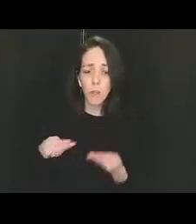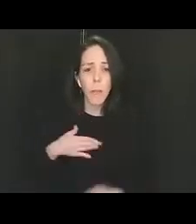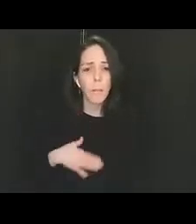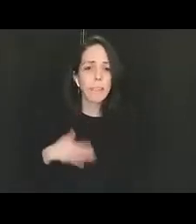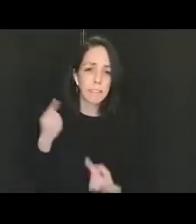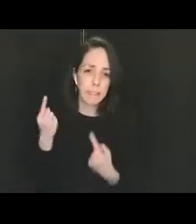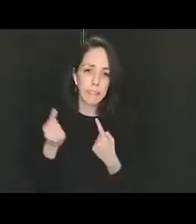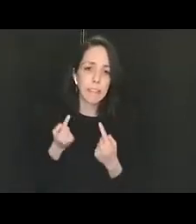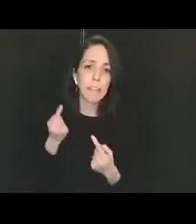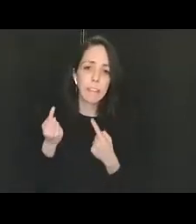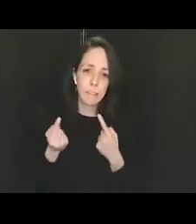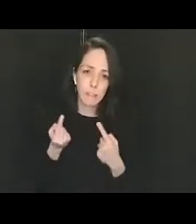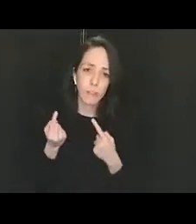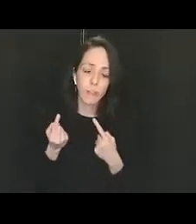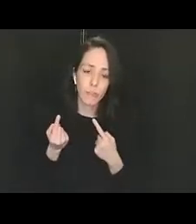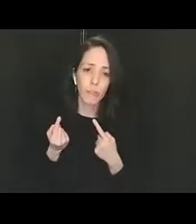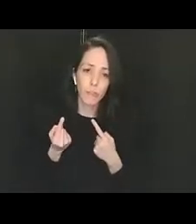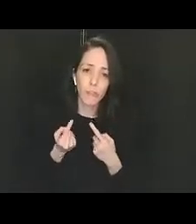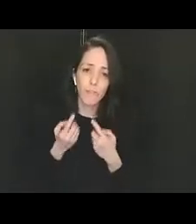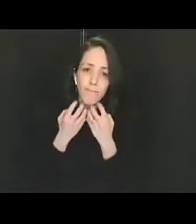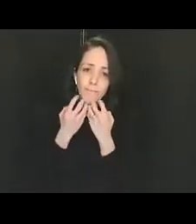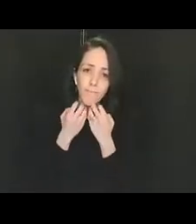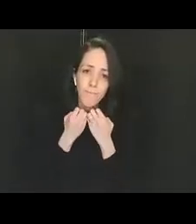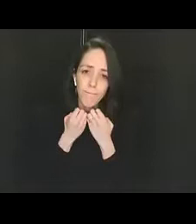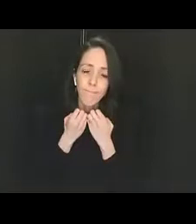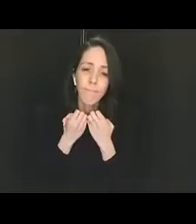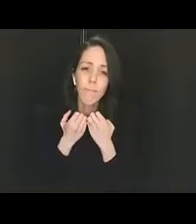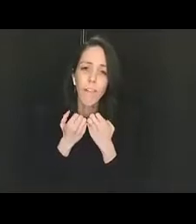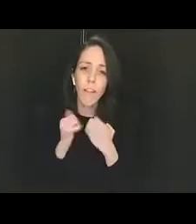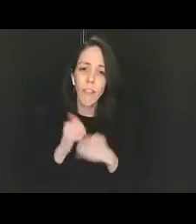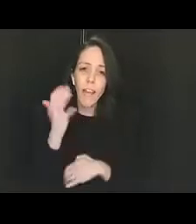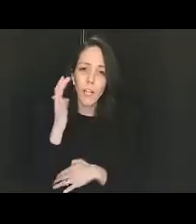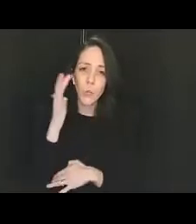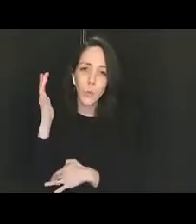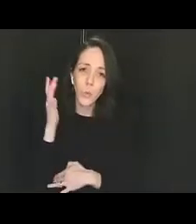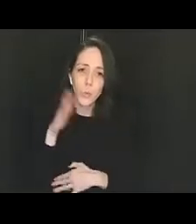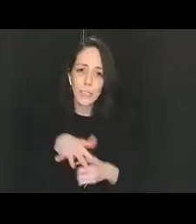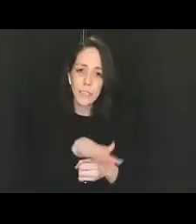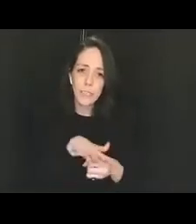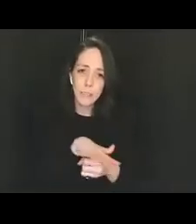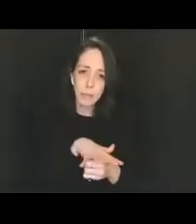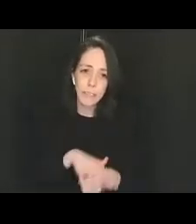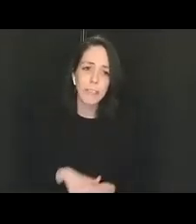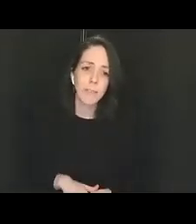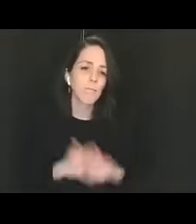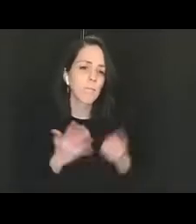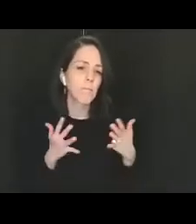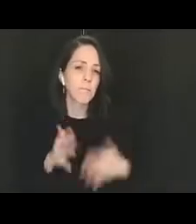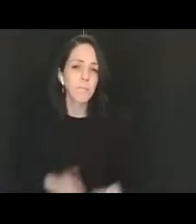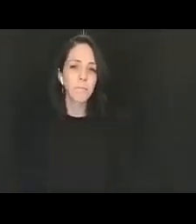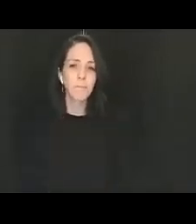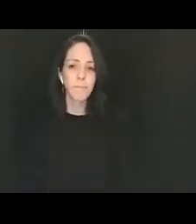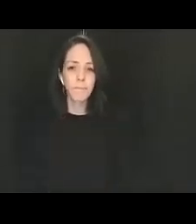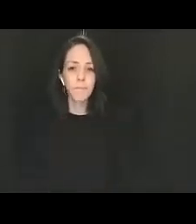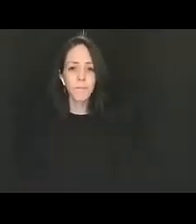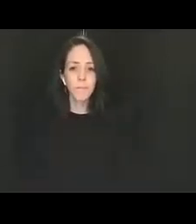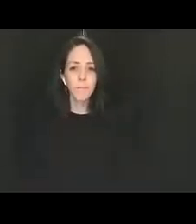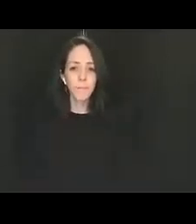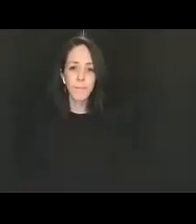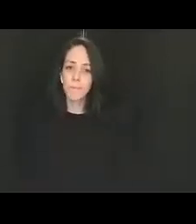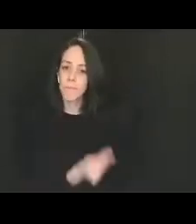of the population that is going to be going in there nearby. That's all I'm saying. I'm going to give you a heads